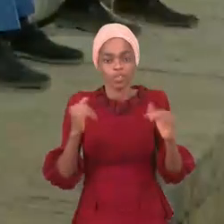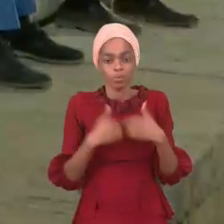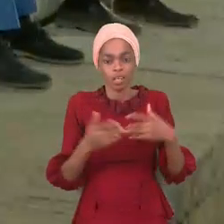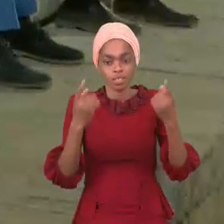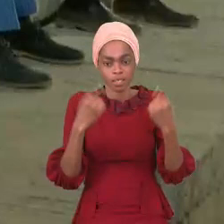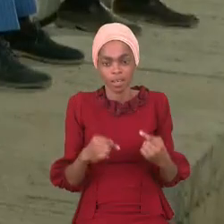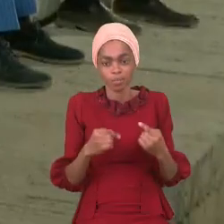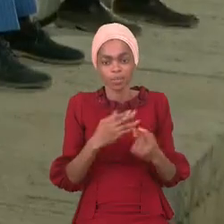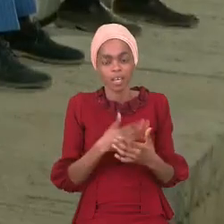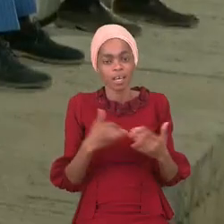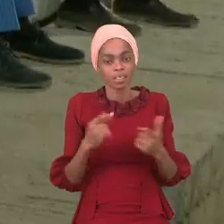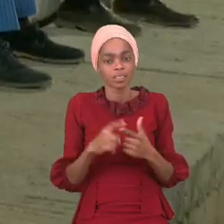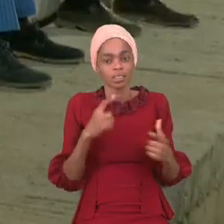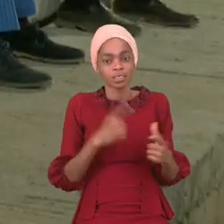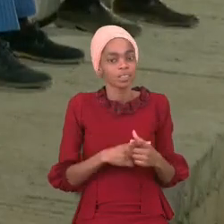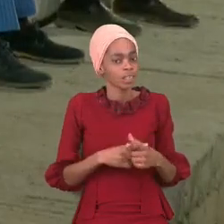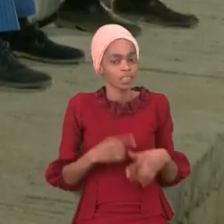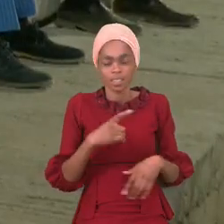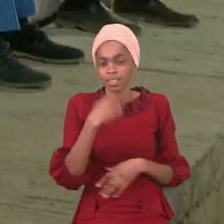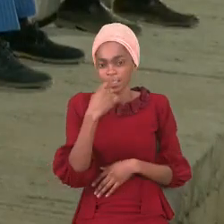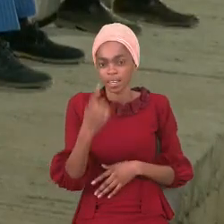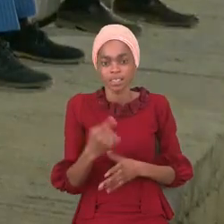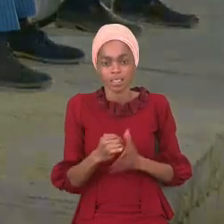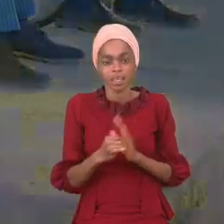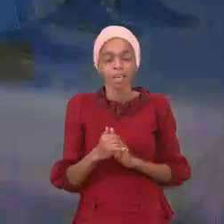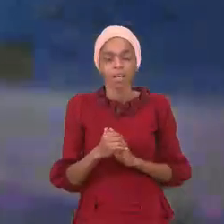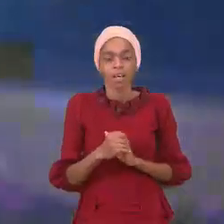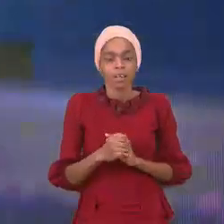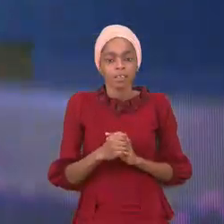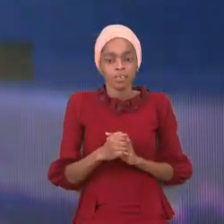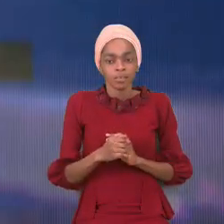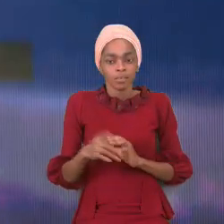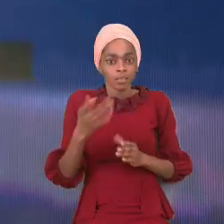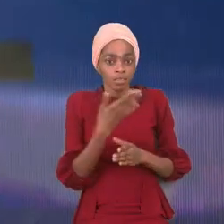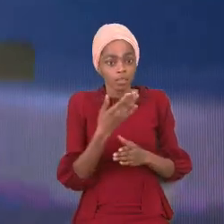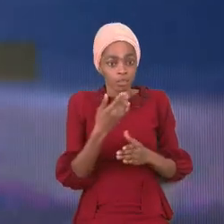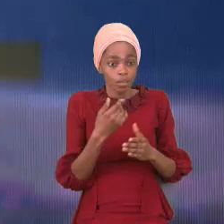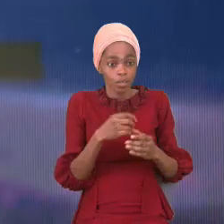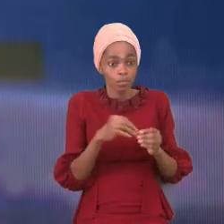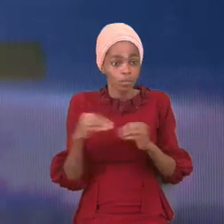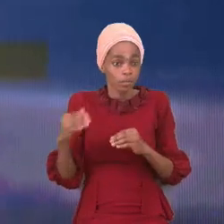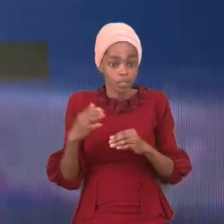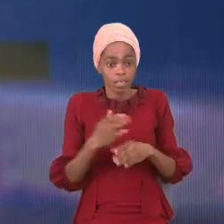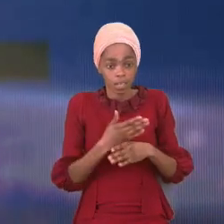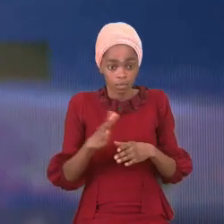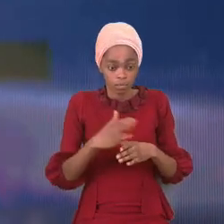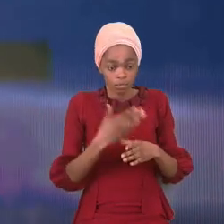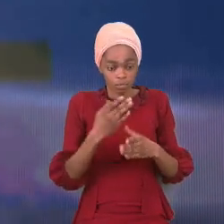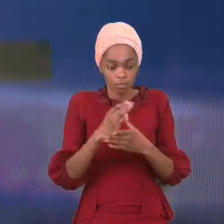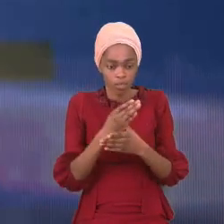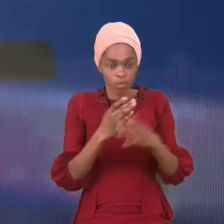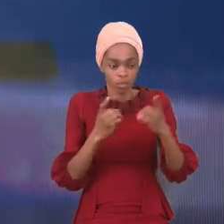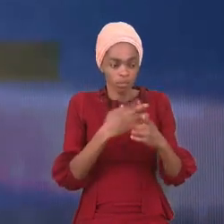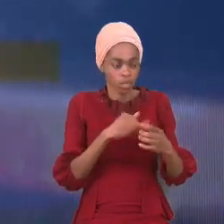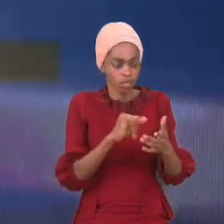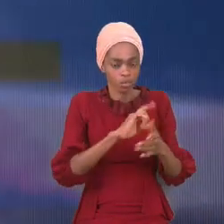come. And then he says, a wall of demarcation between you and those termites of